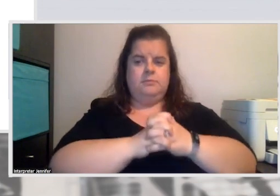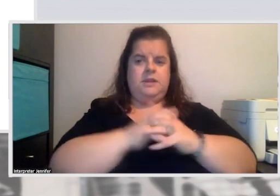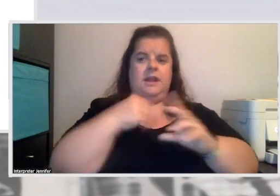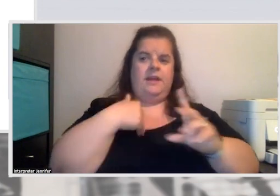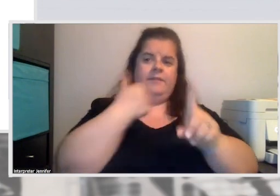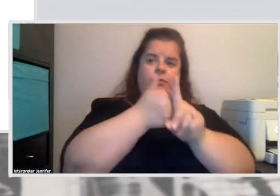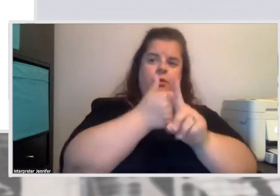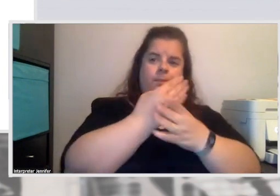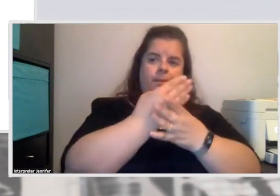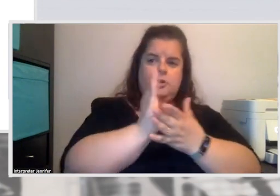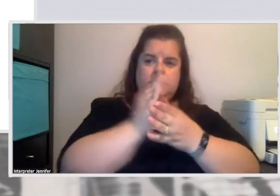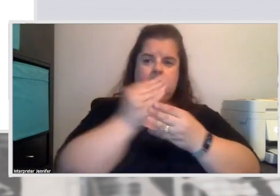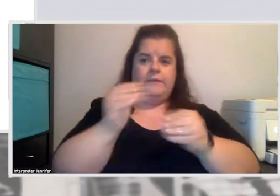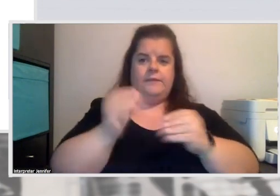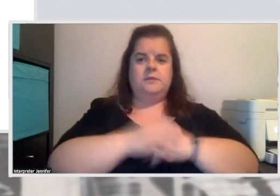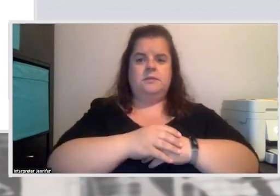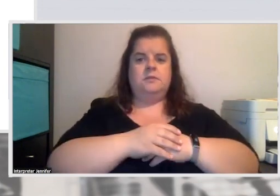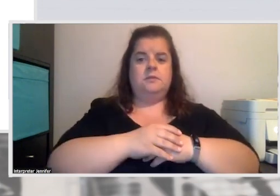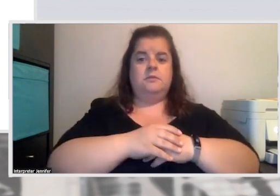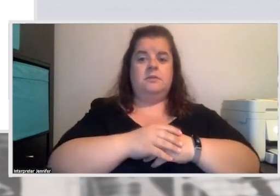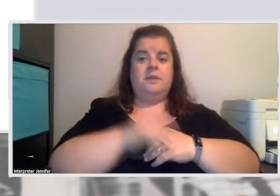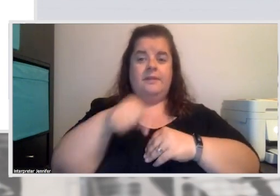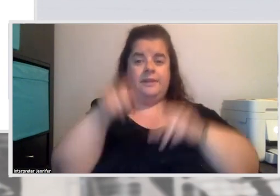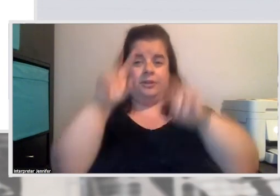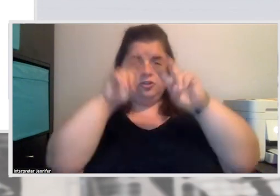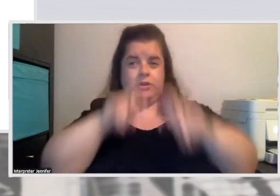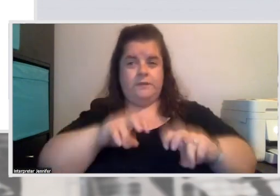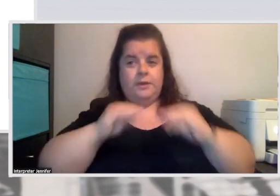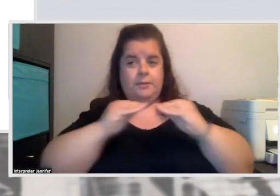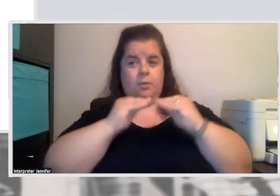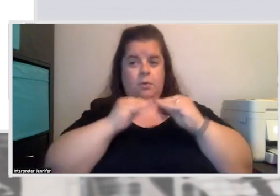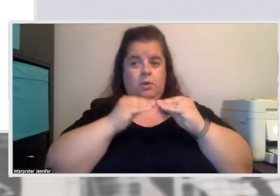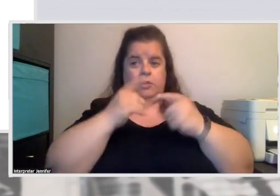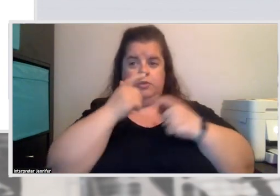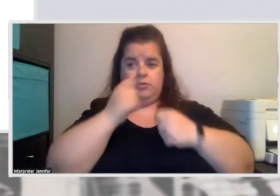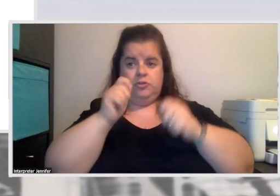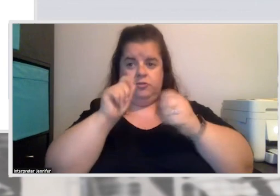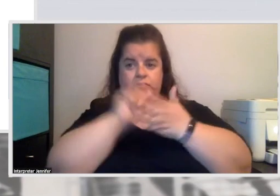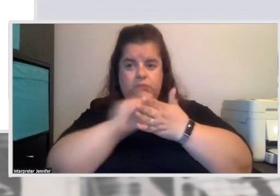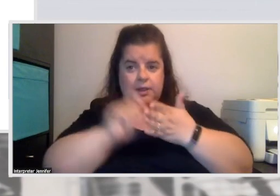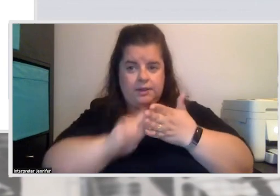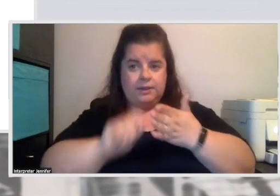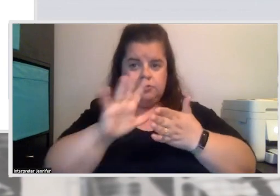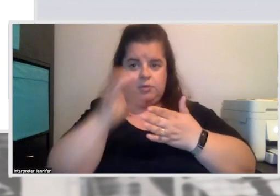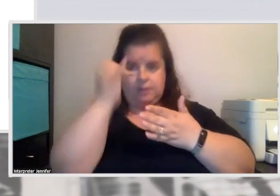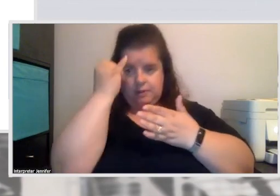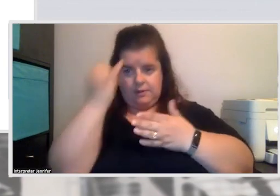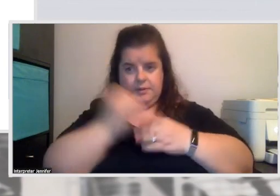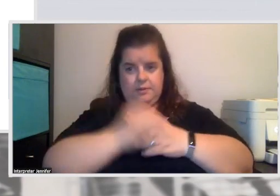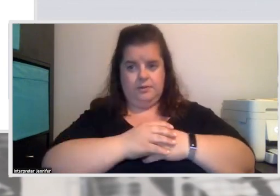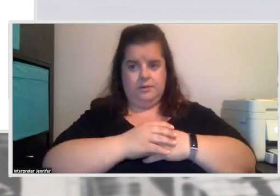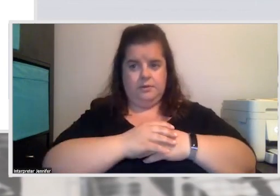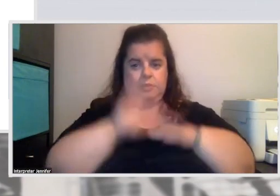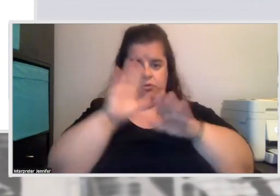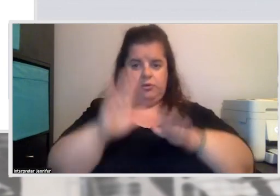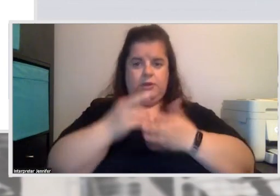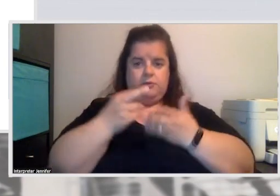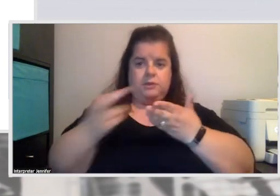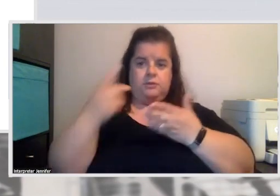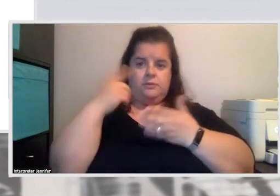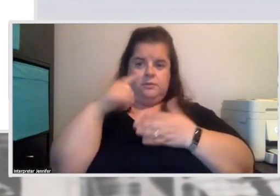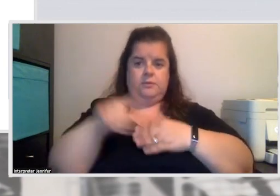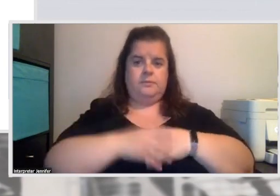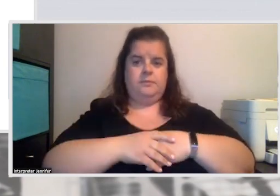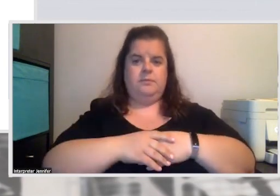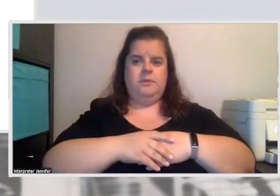office. Also the survey, if you're somebody who's more into writing things out, writing down your ideas, that's a great resource for you too. And then we